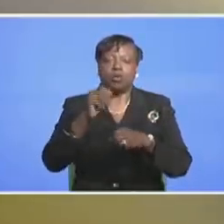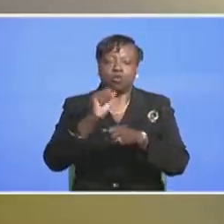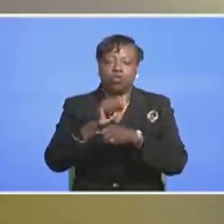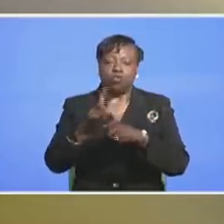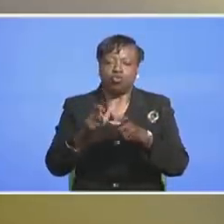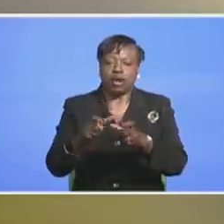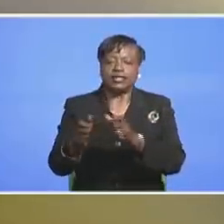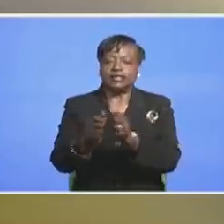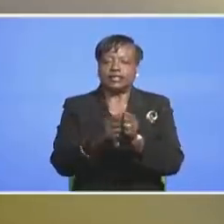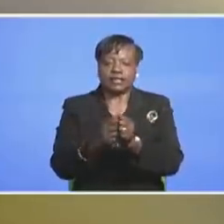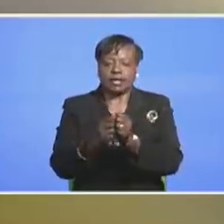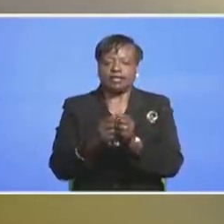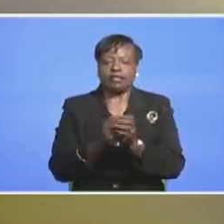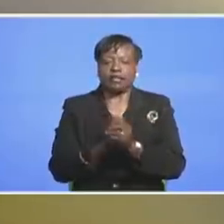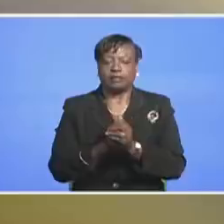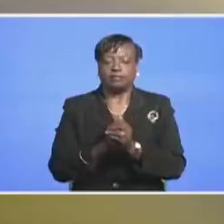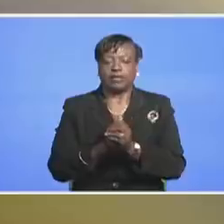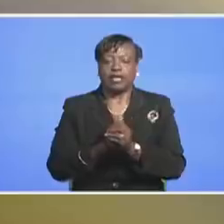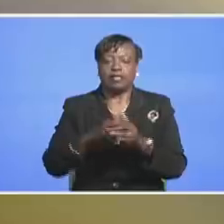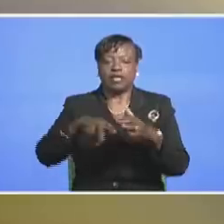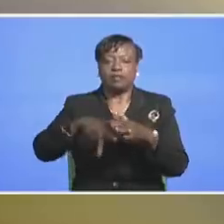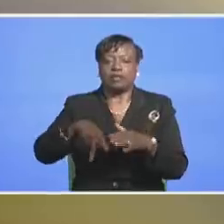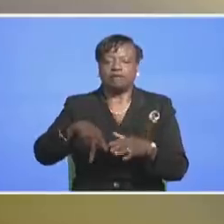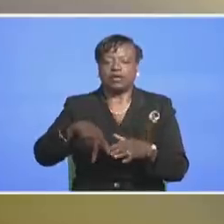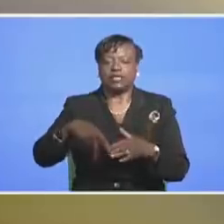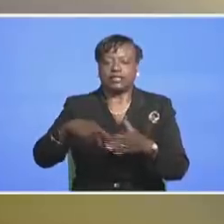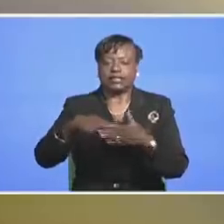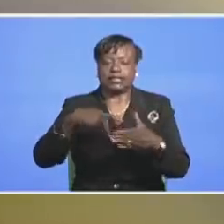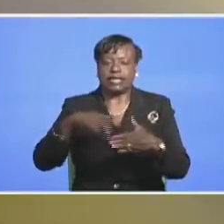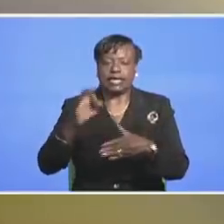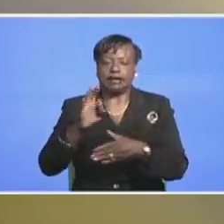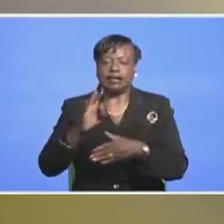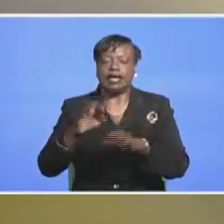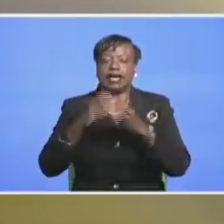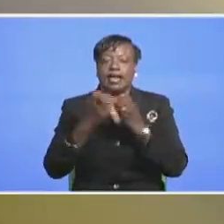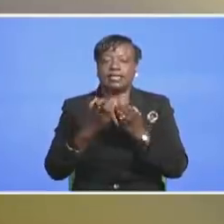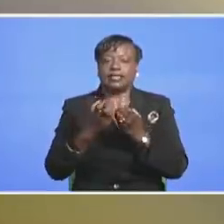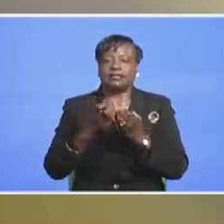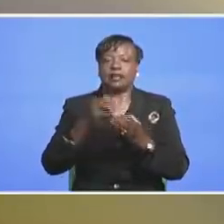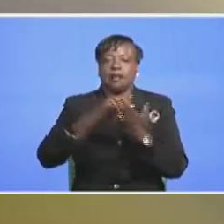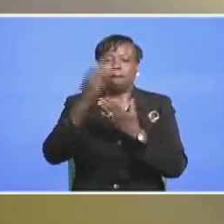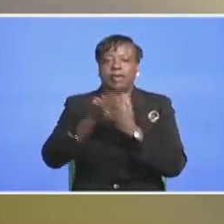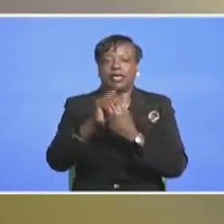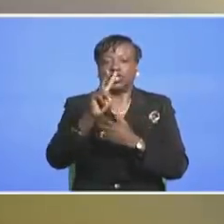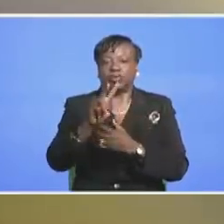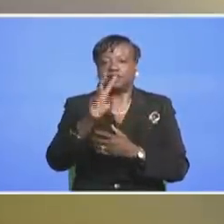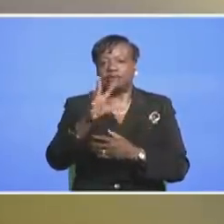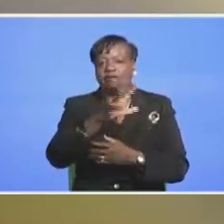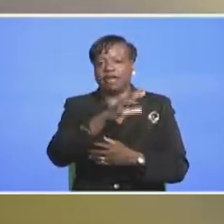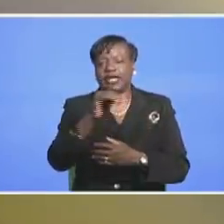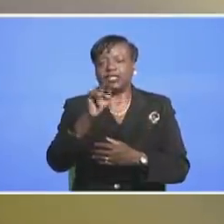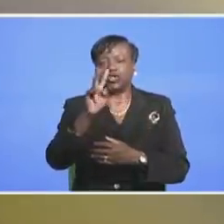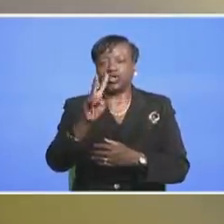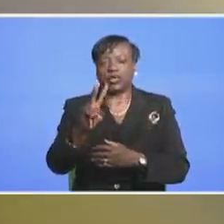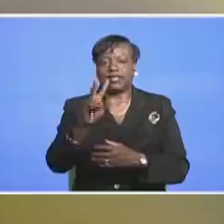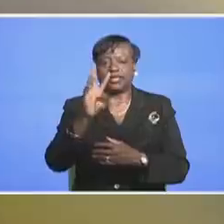where Miller-Weibo won the gold. The Prefontaine Classic is set for May 25th and May 26th. Miller-Weibo ran a new